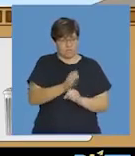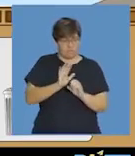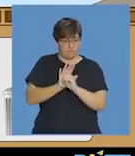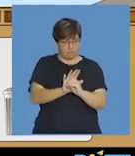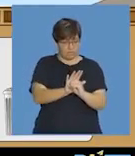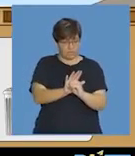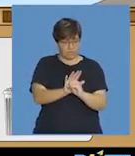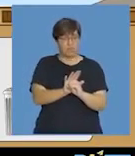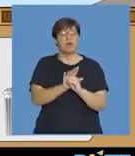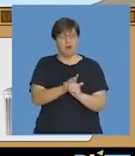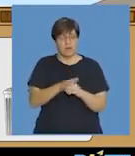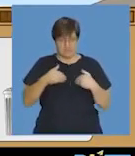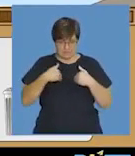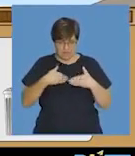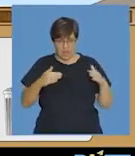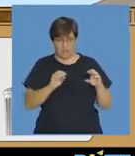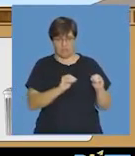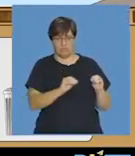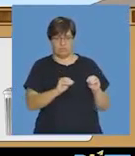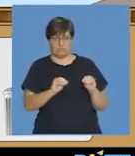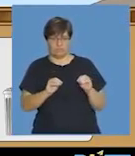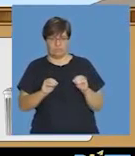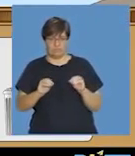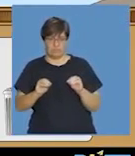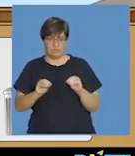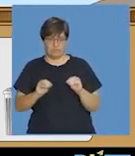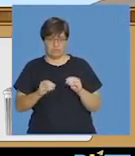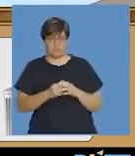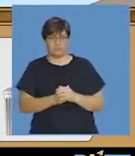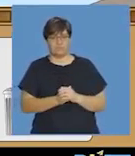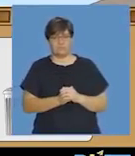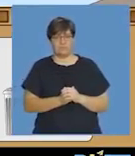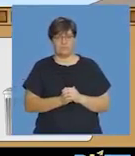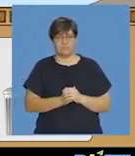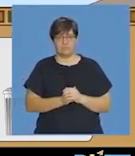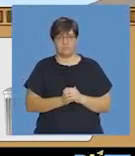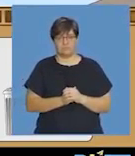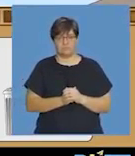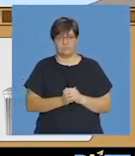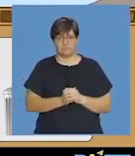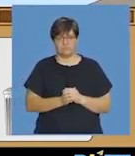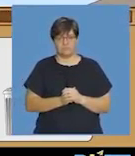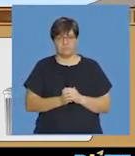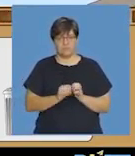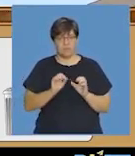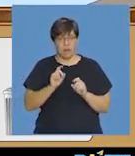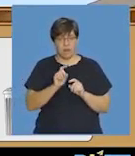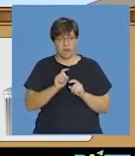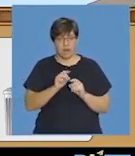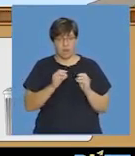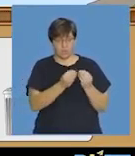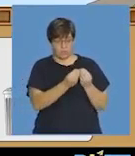and then the object could start moving. So we could speed it up. If I took the force away,